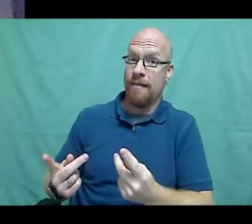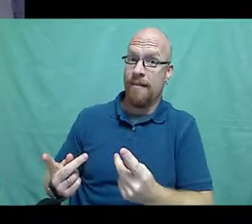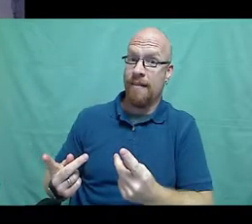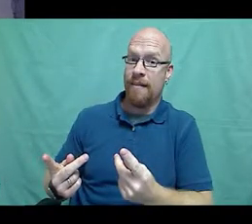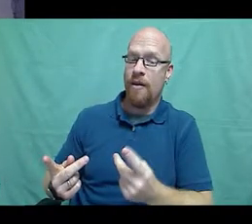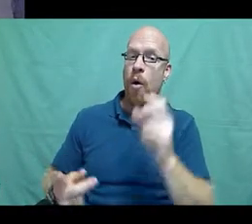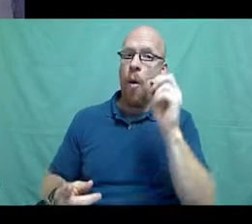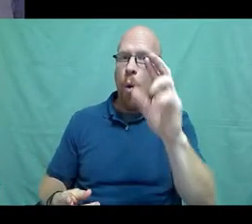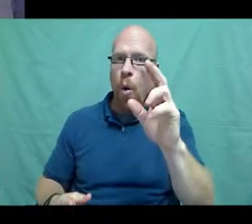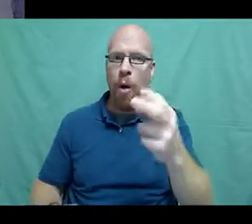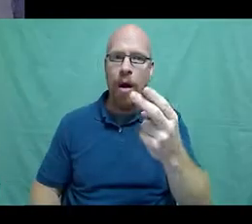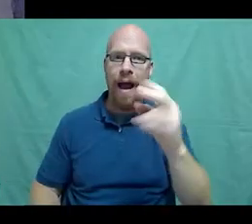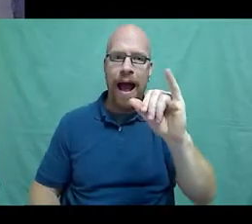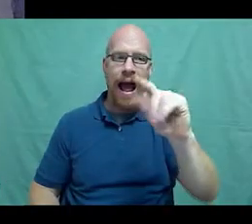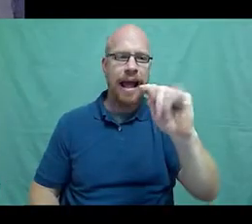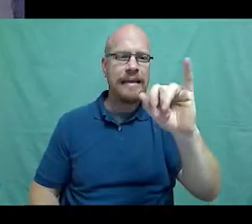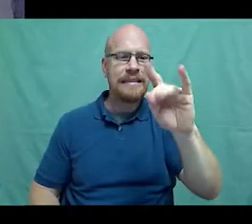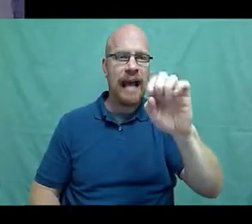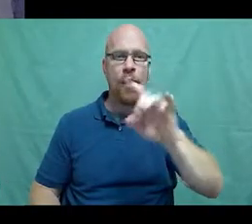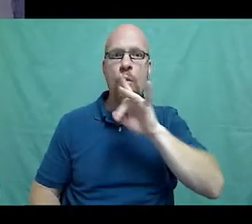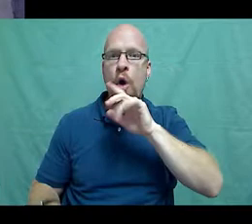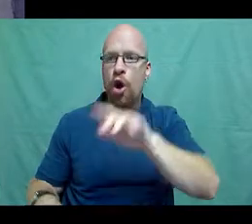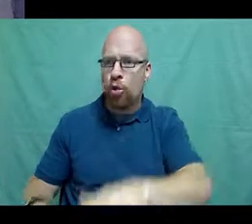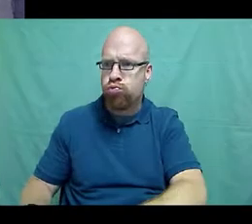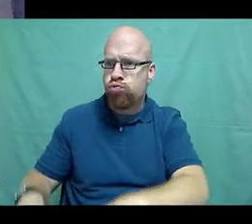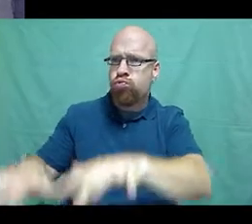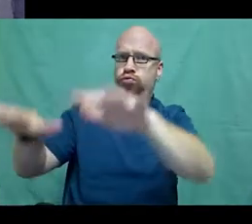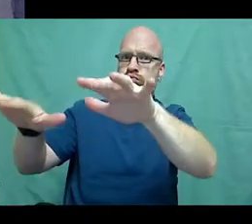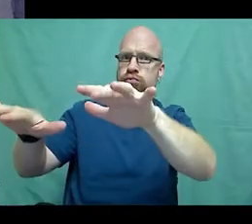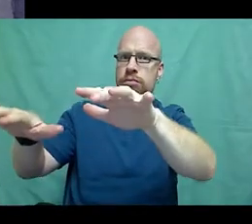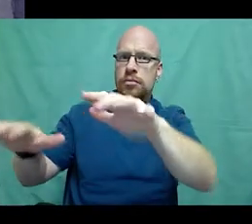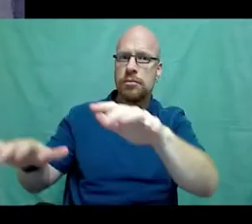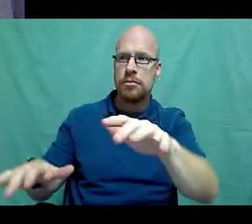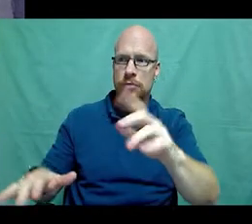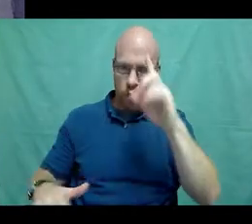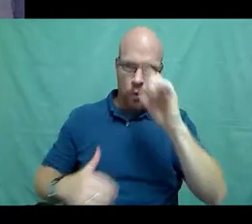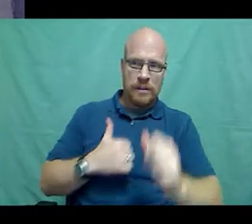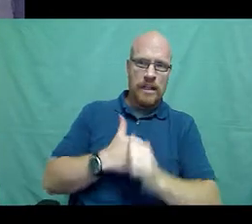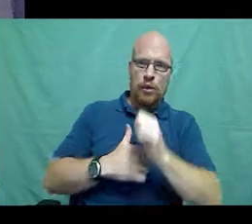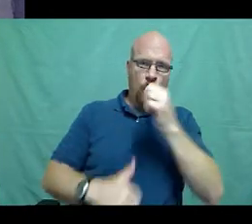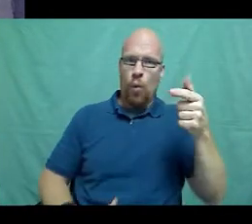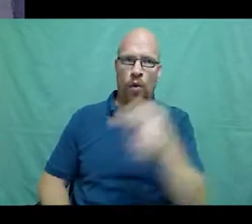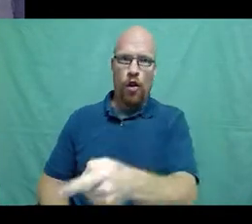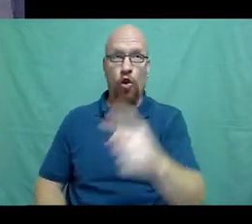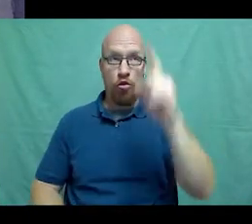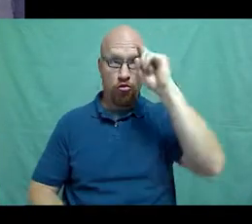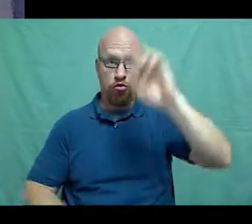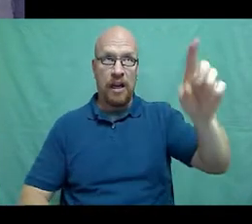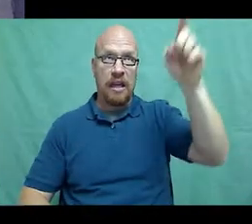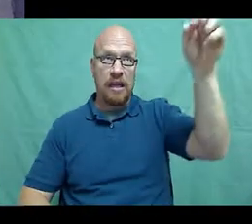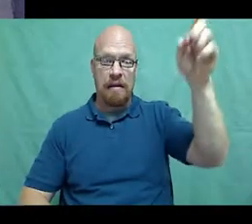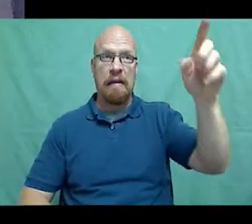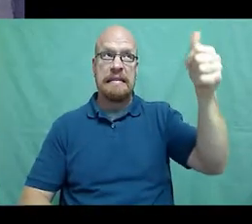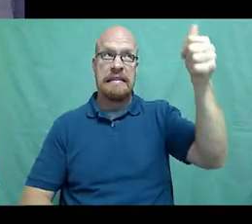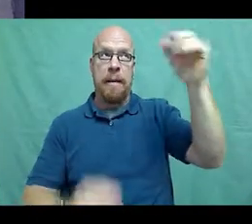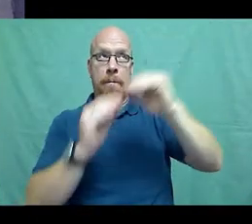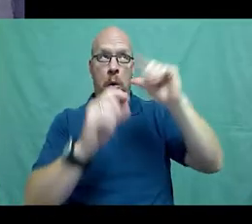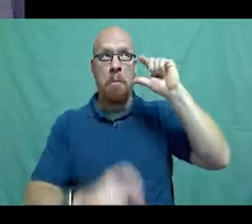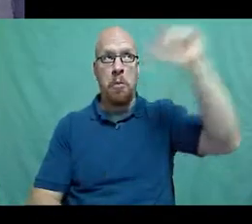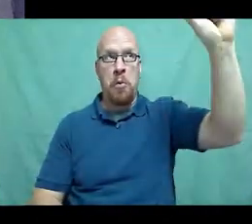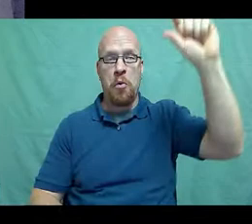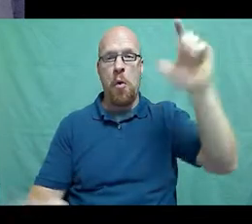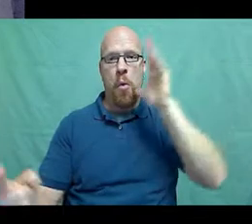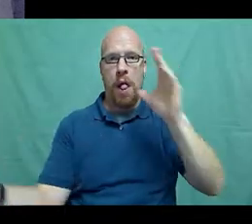28 days, that we know now. They would count how many full moons until the animals came back, or how many full moons until the